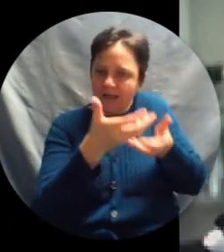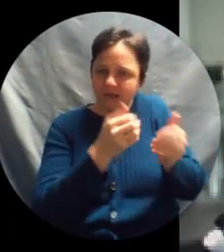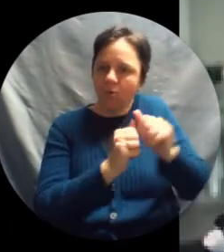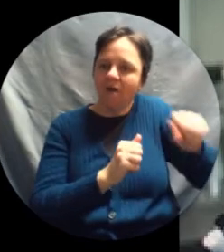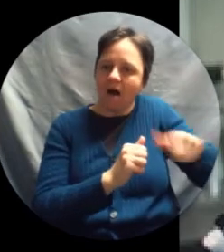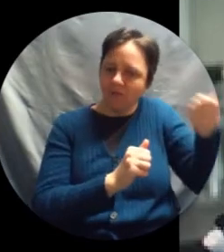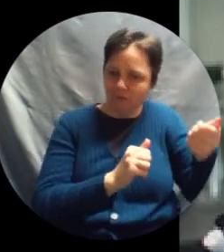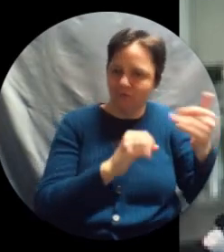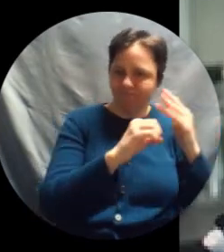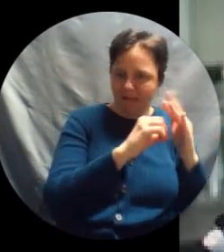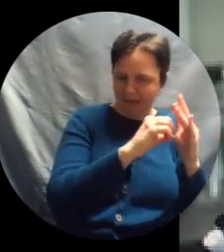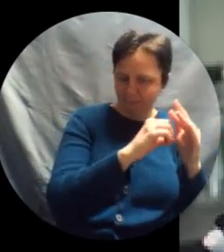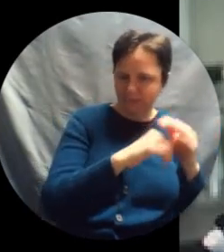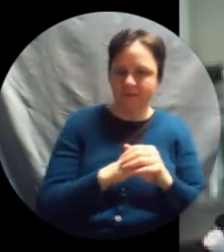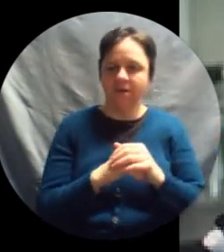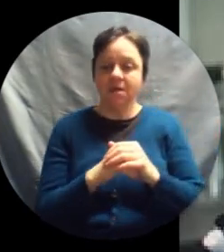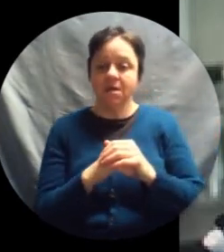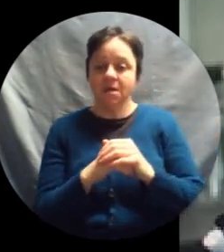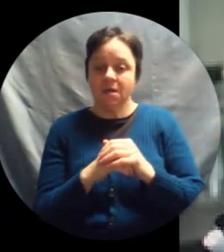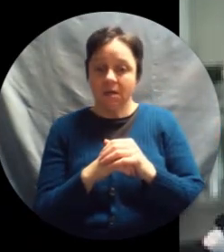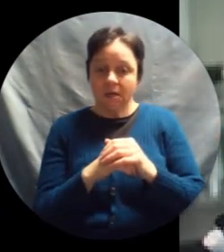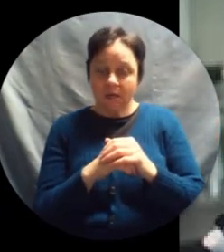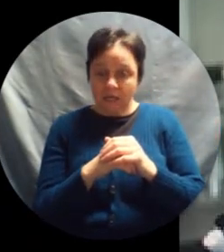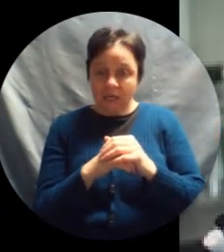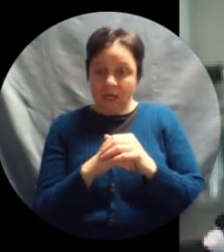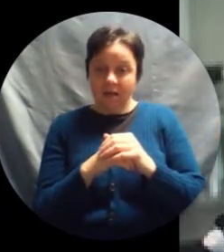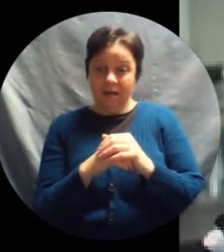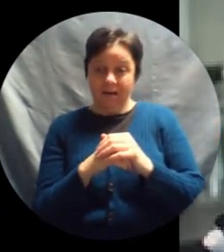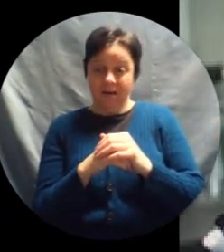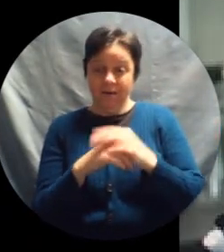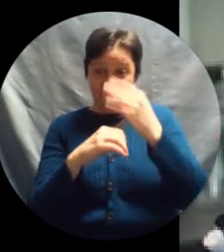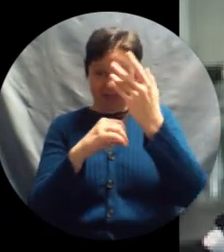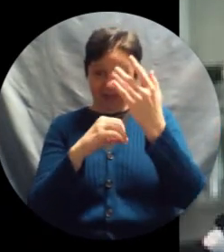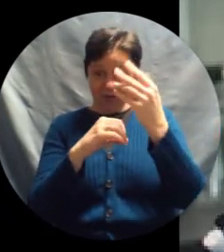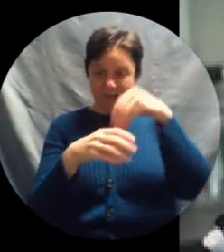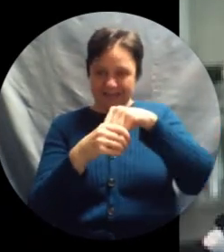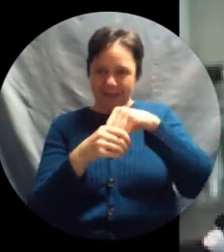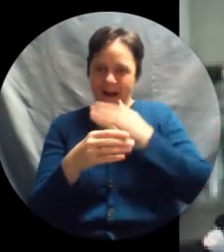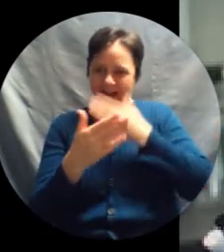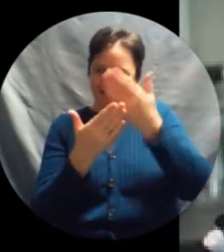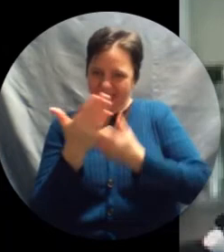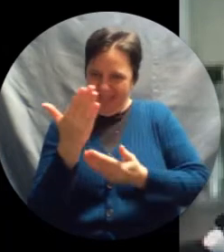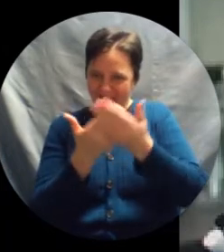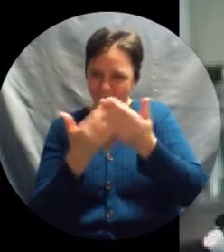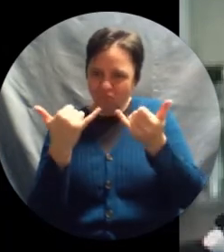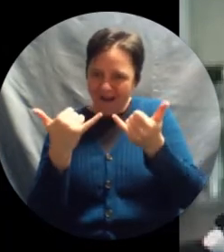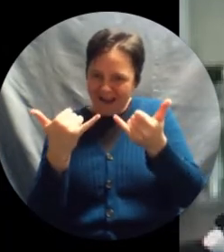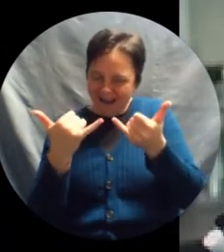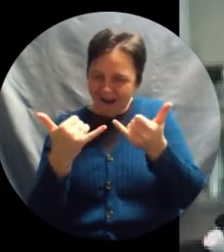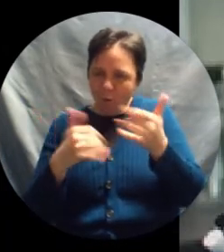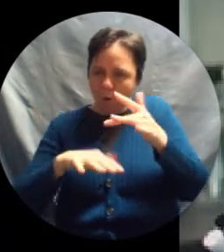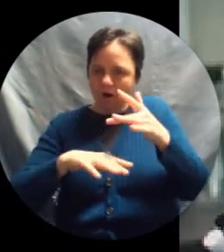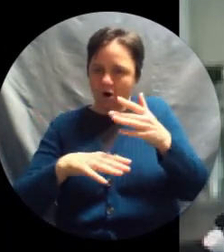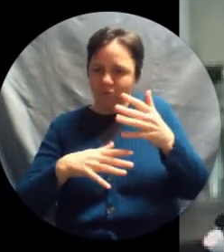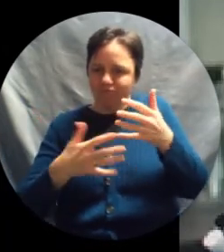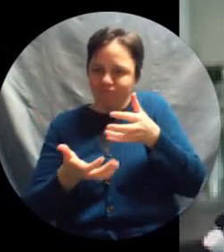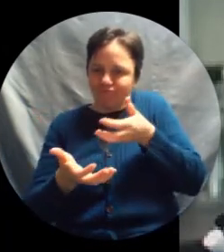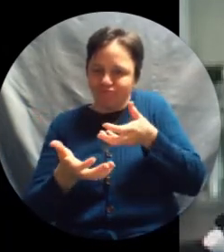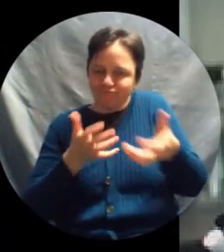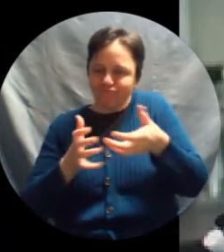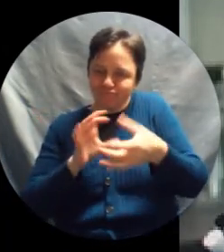with all things. The electrons in the atoms that make up my hand are interacting with this table, right? And those electrons